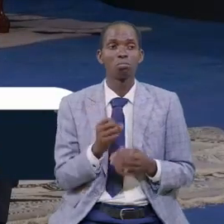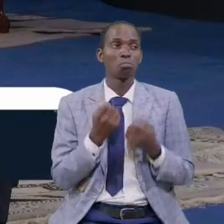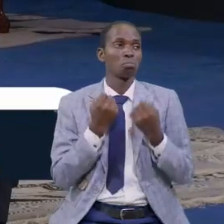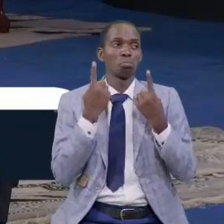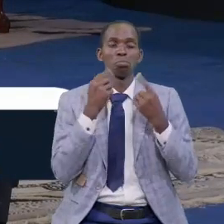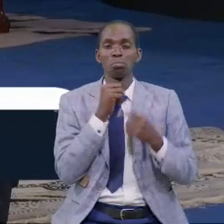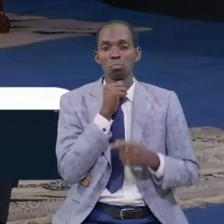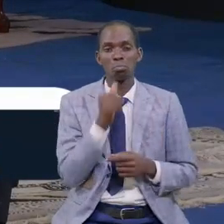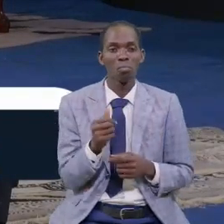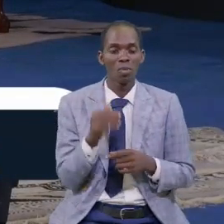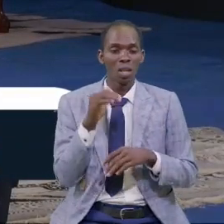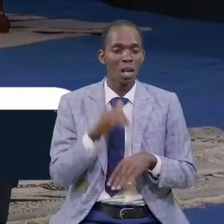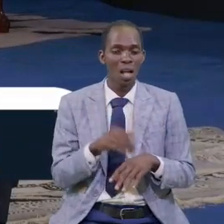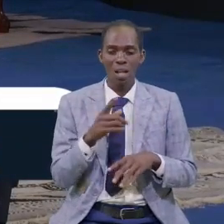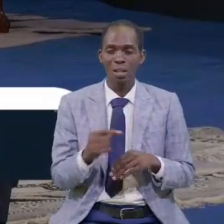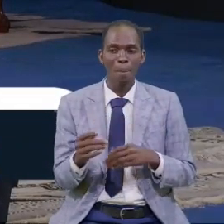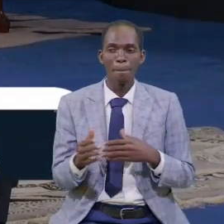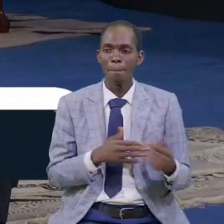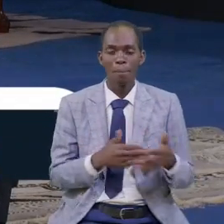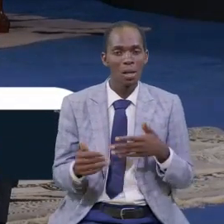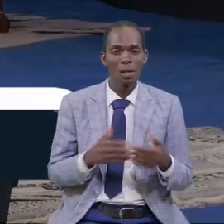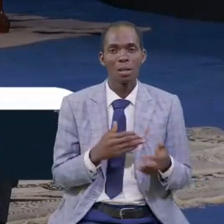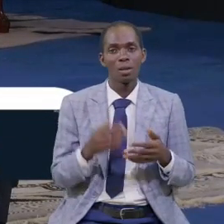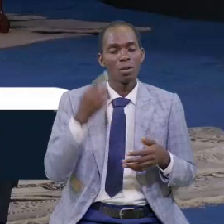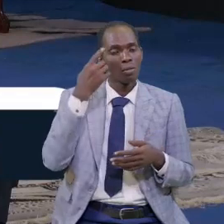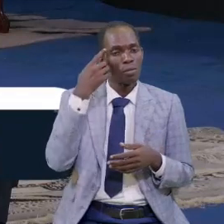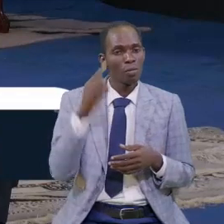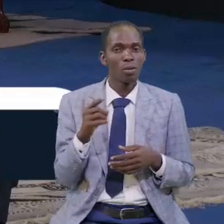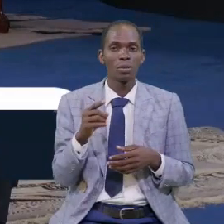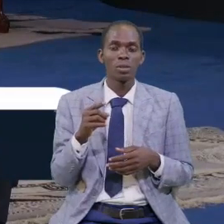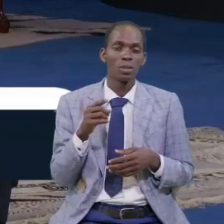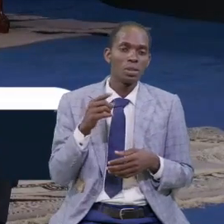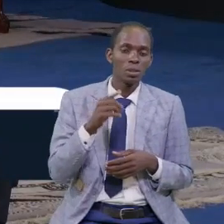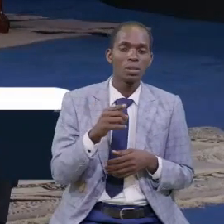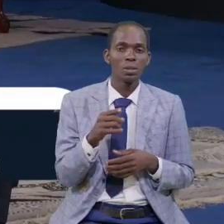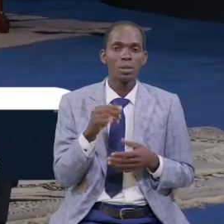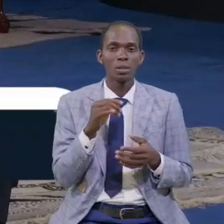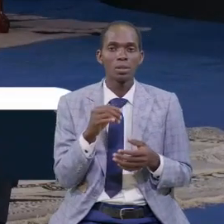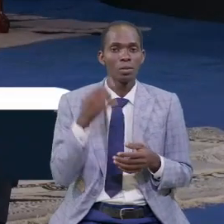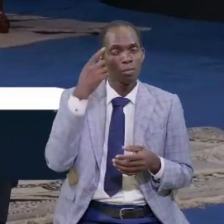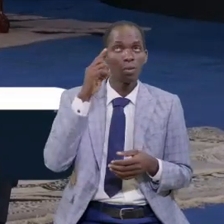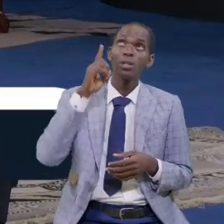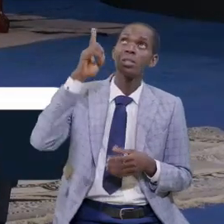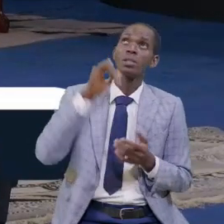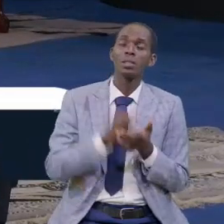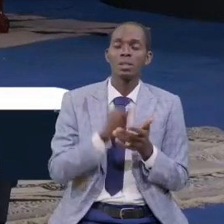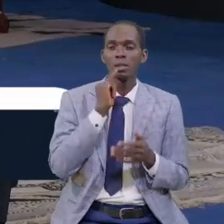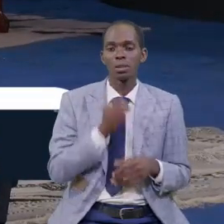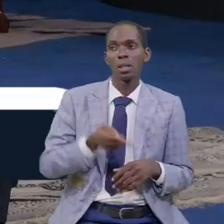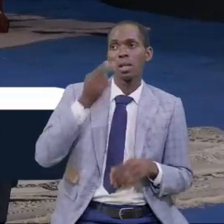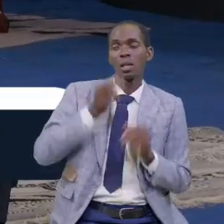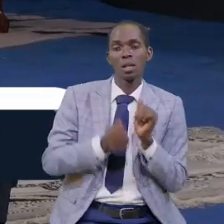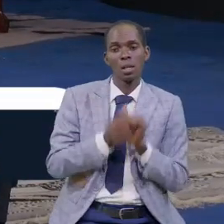the matter, for he that is higher than the highest